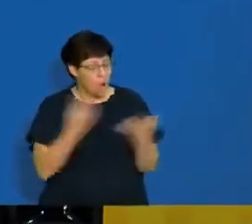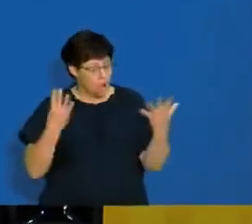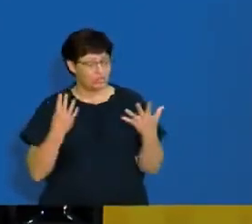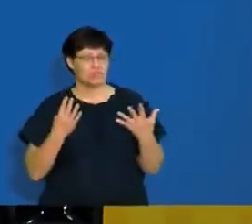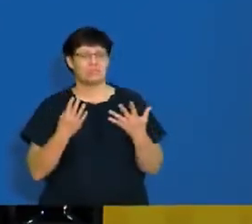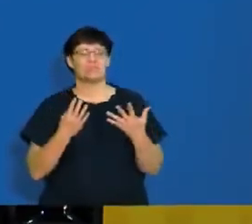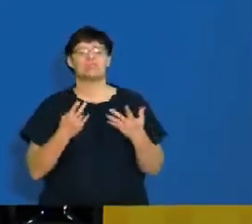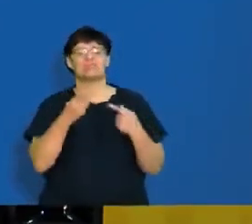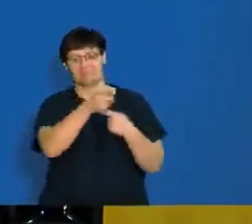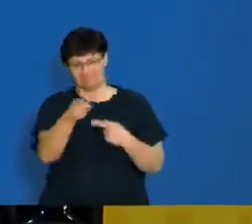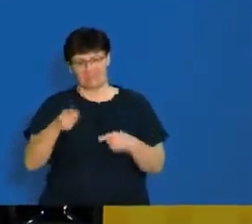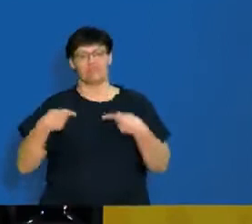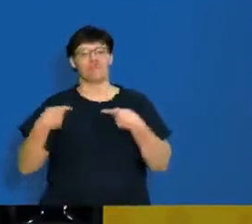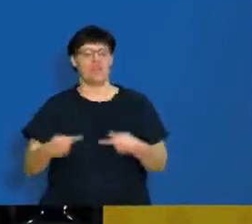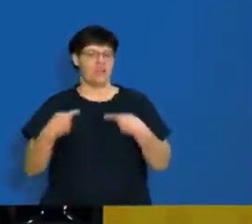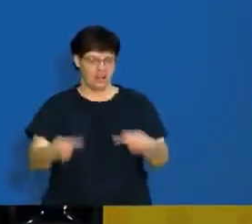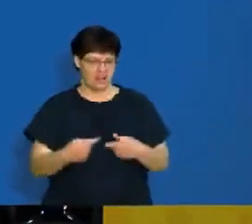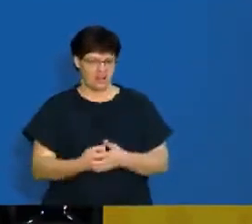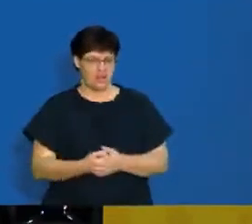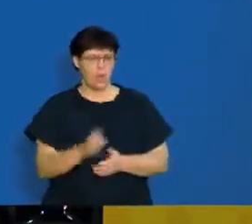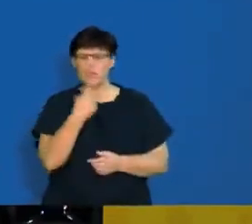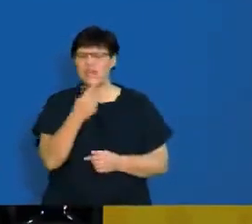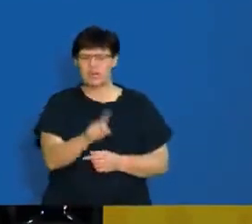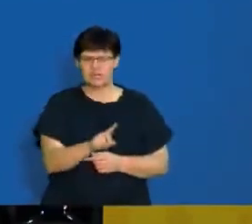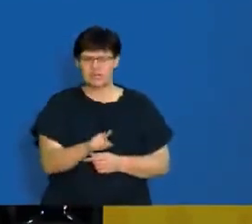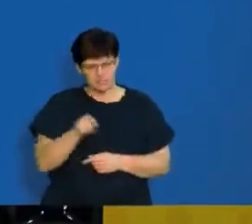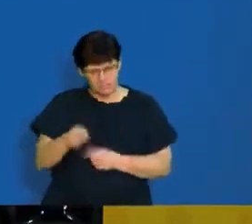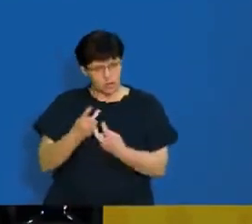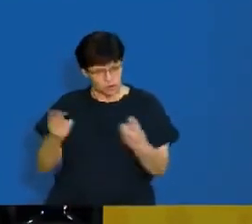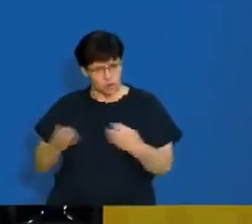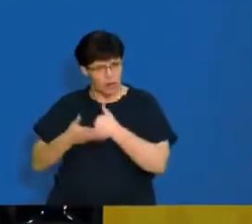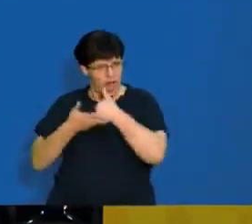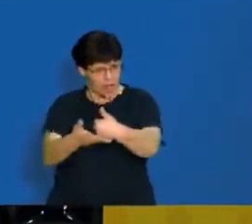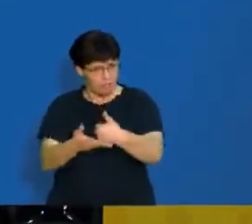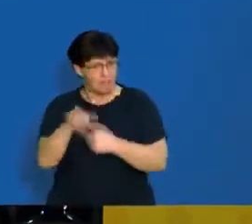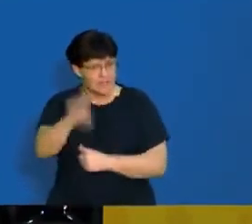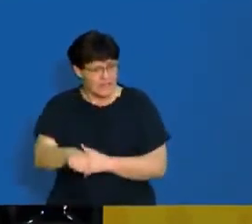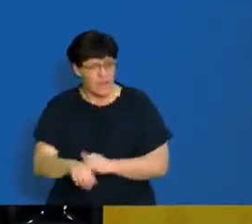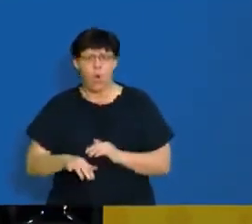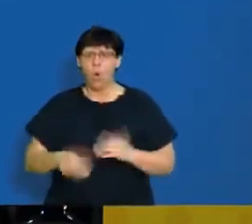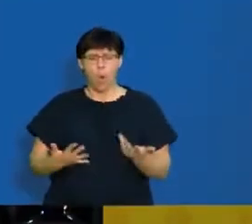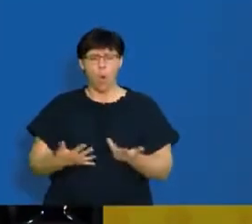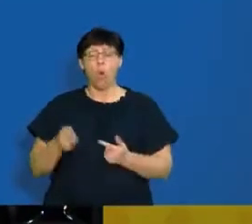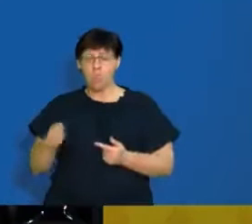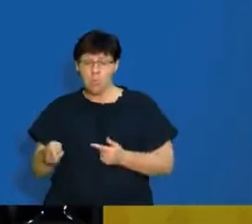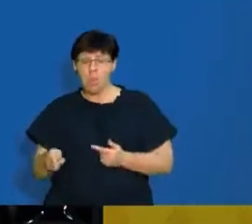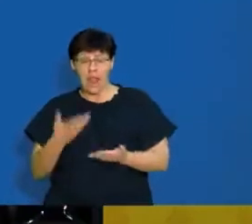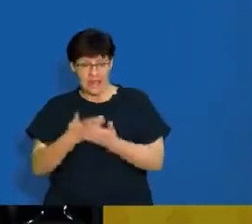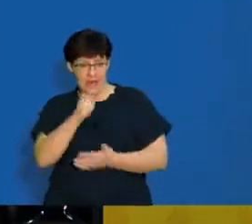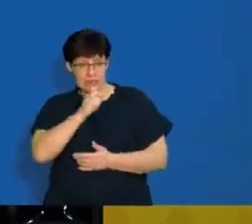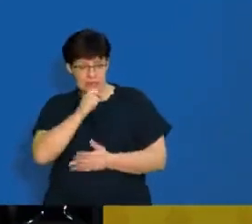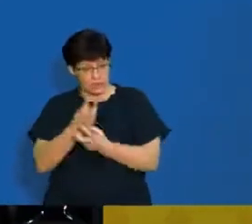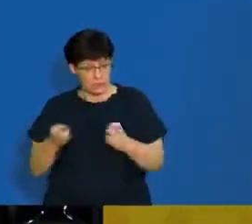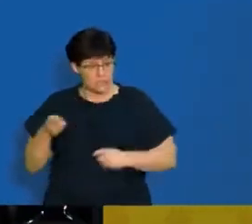struggle. When we're saying, is this a useful source, or what is the usefulness of the